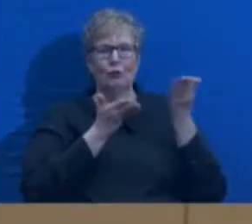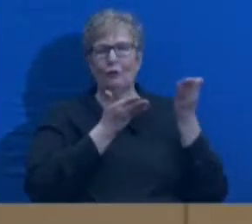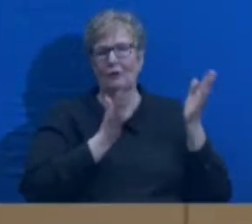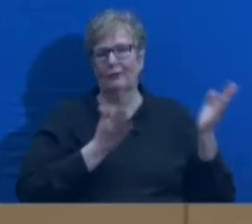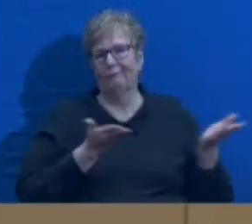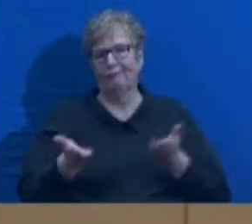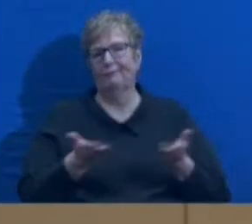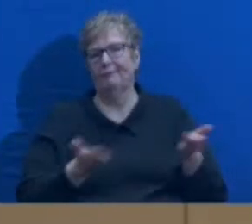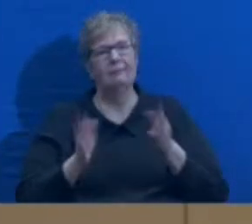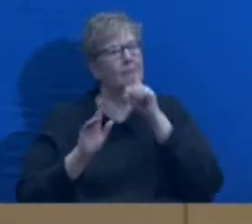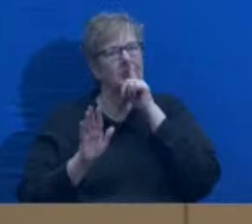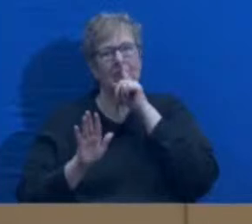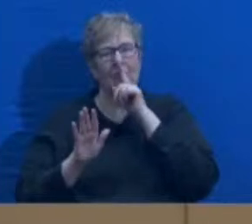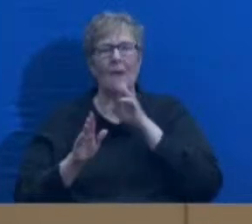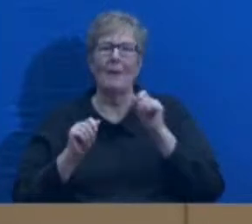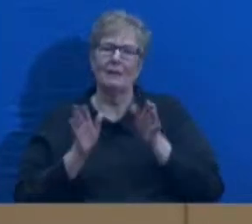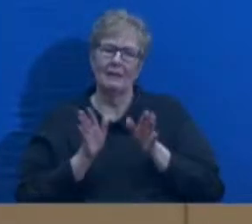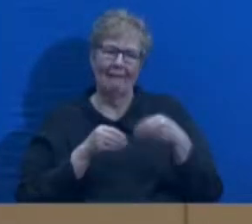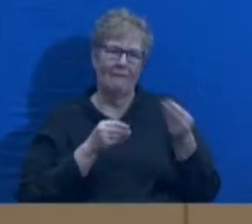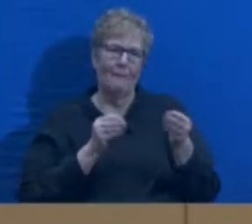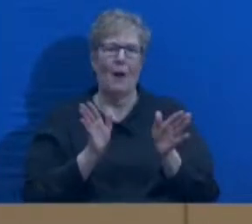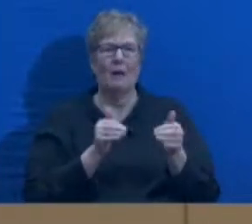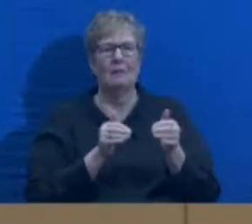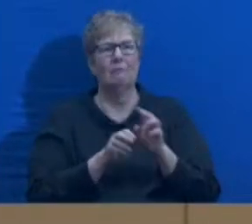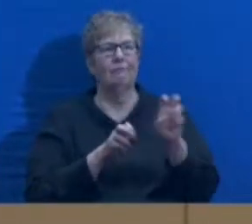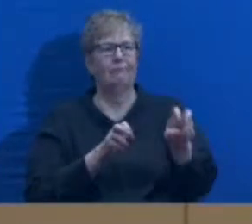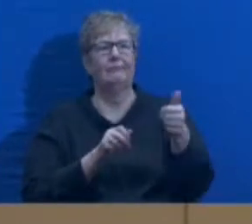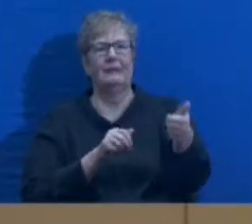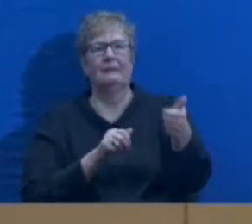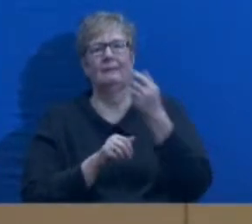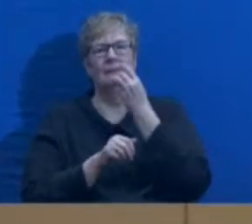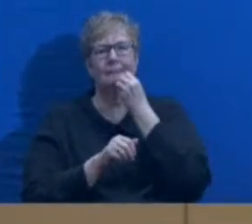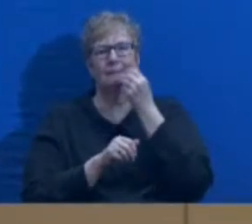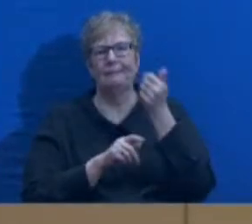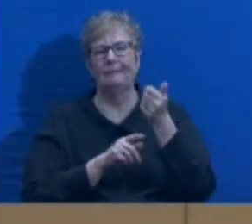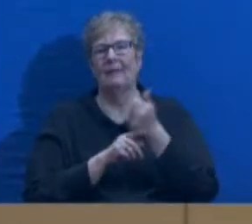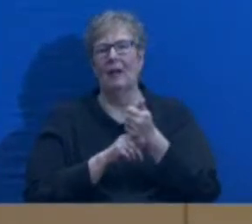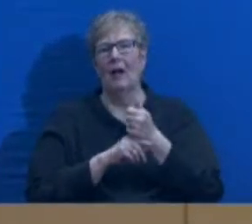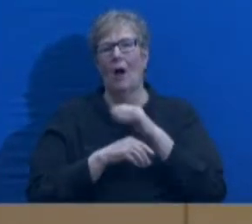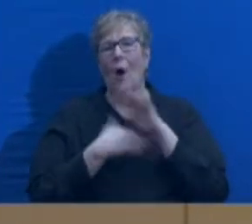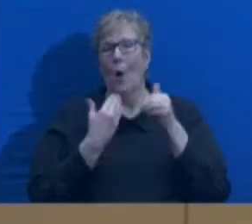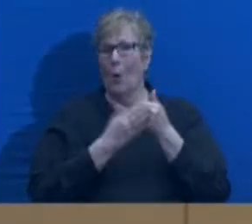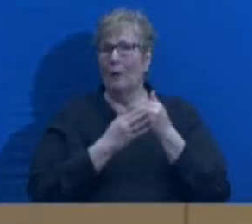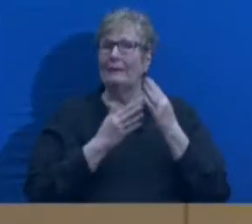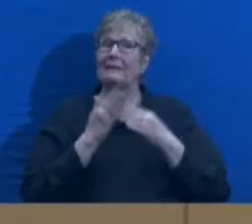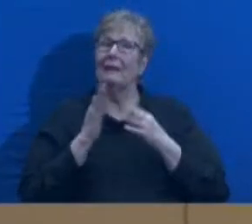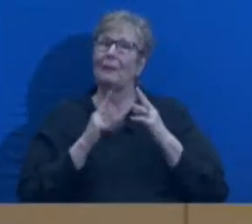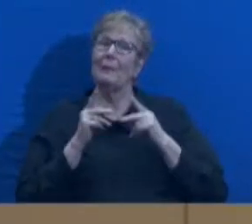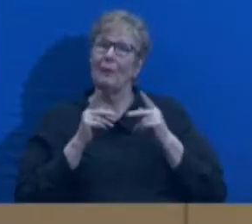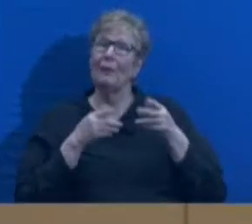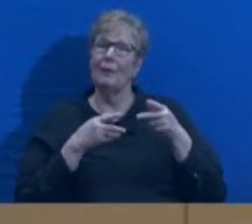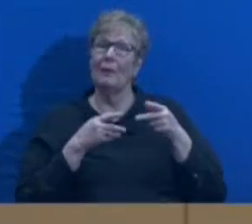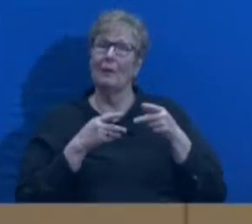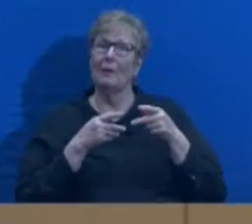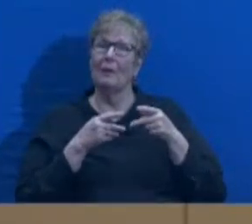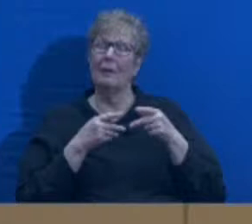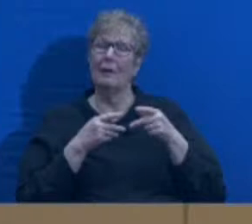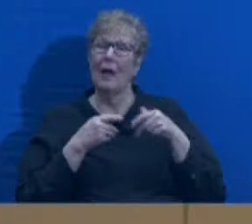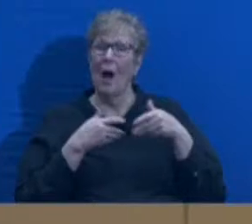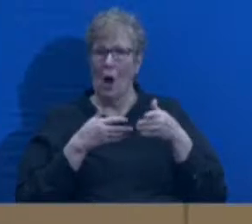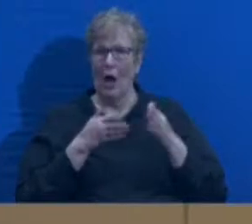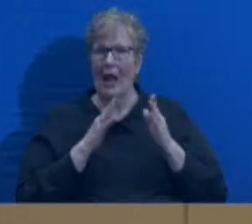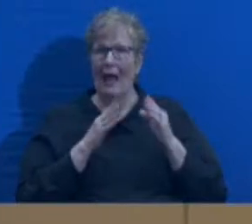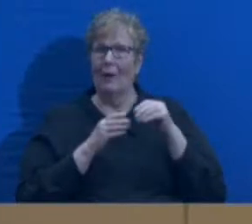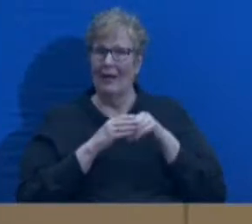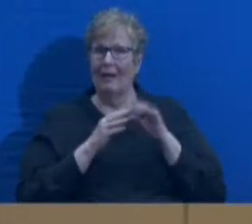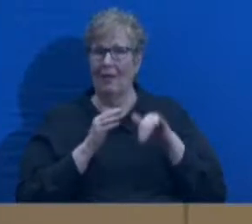out, and based on the guidance that's in the plan, only a certain number of people are allowed